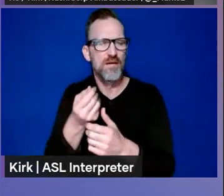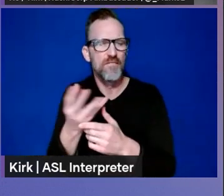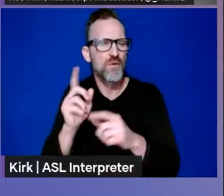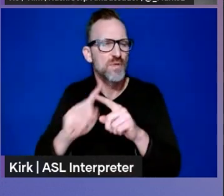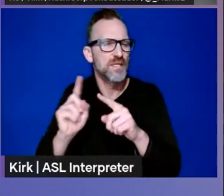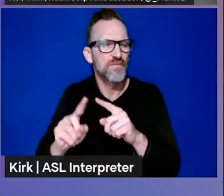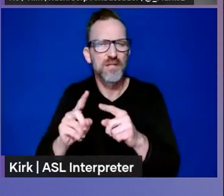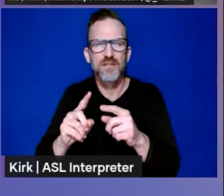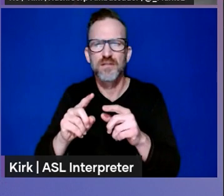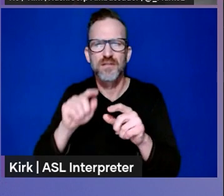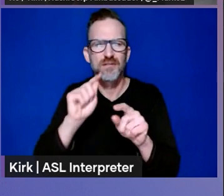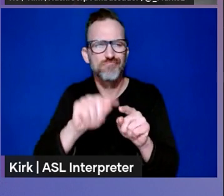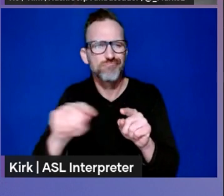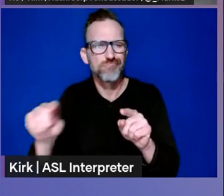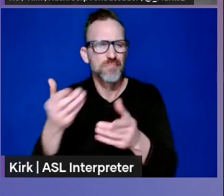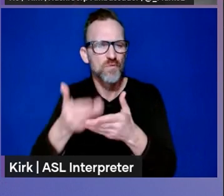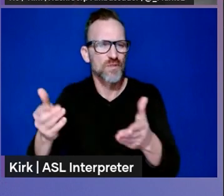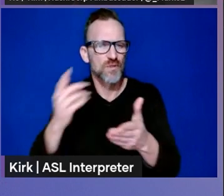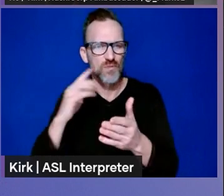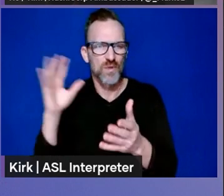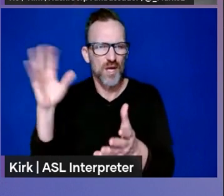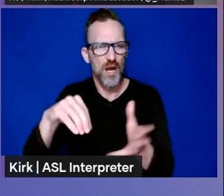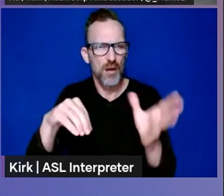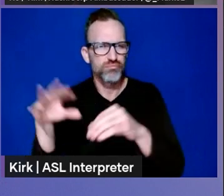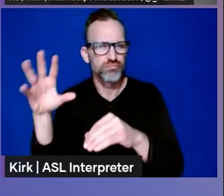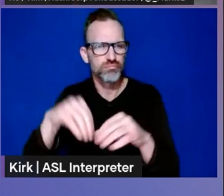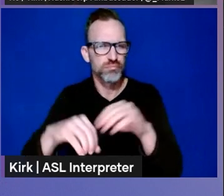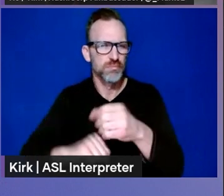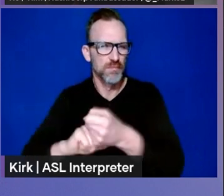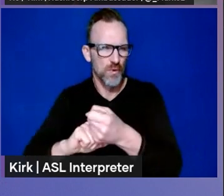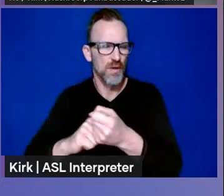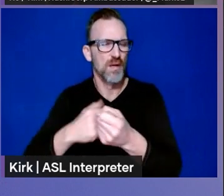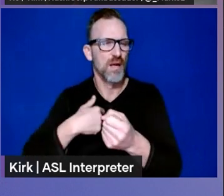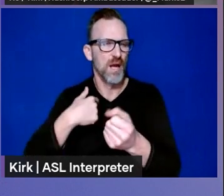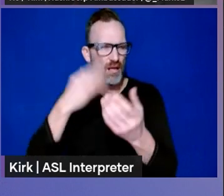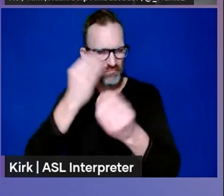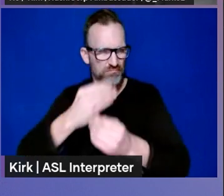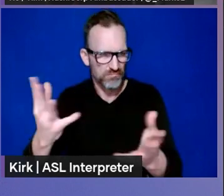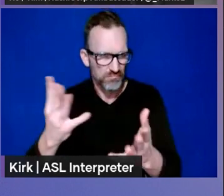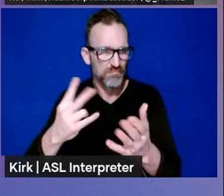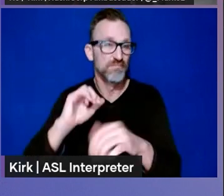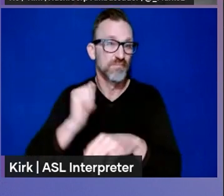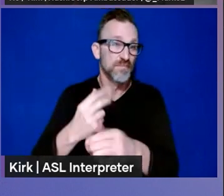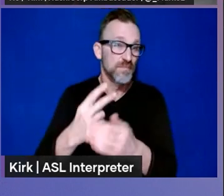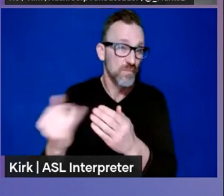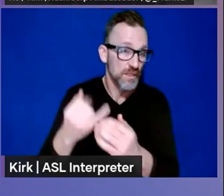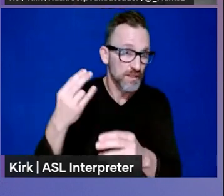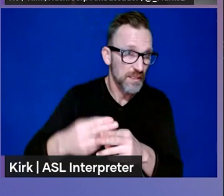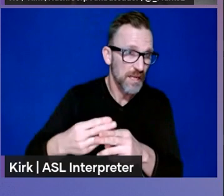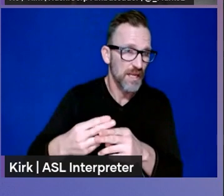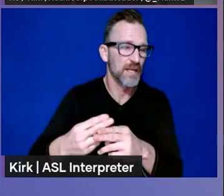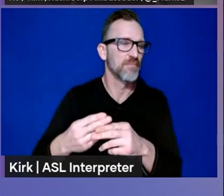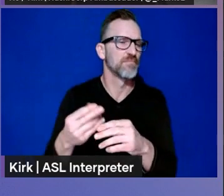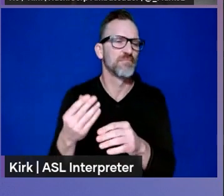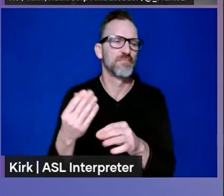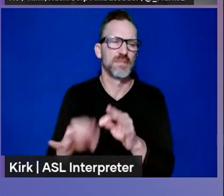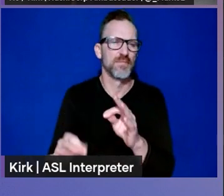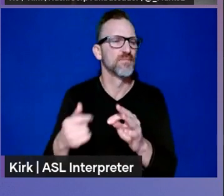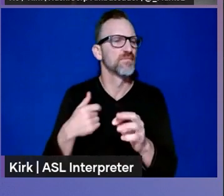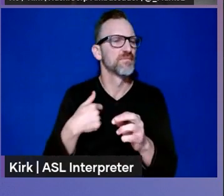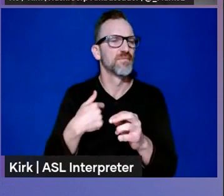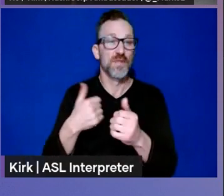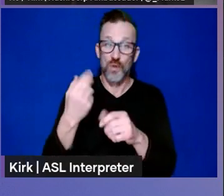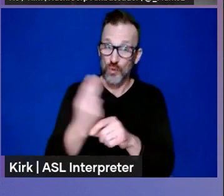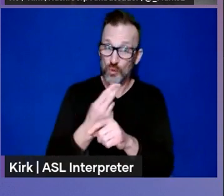So it definitely supports Waypoint projects. I'm just going to give it a deploy. You set a project name. I don't want to use remote runners